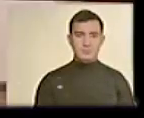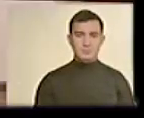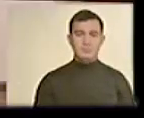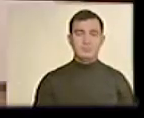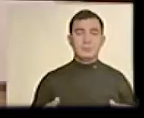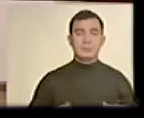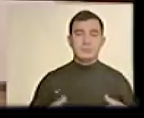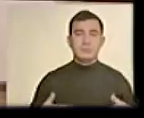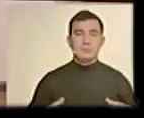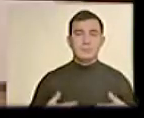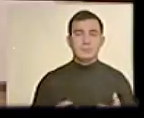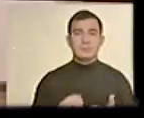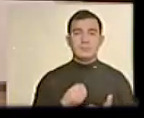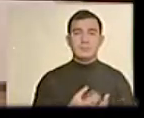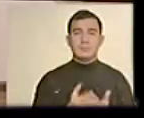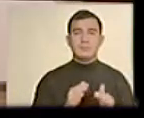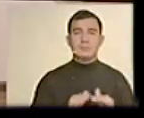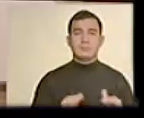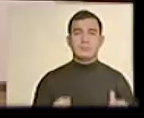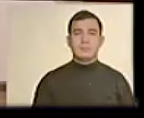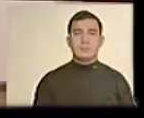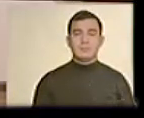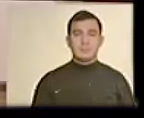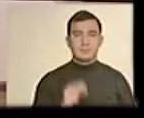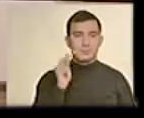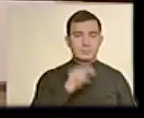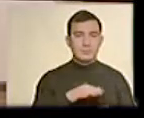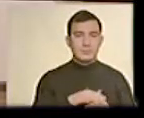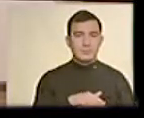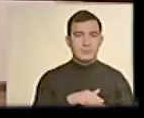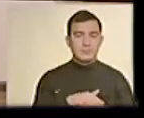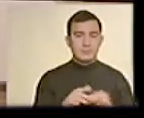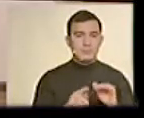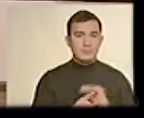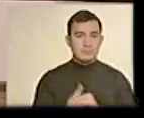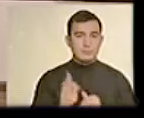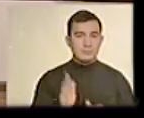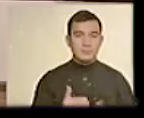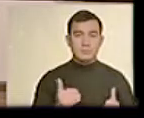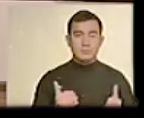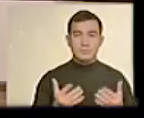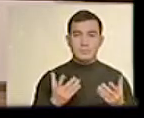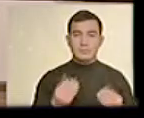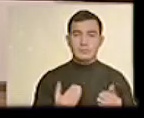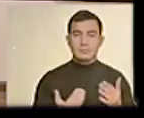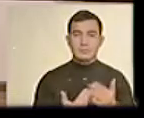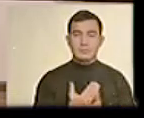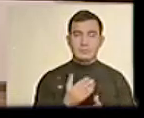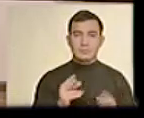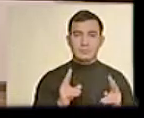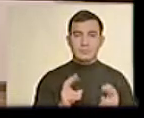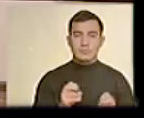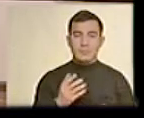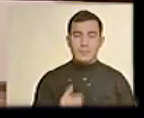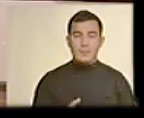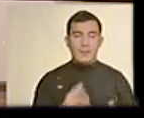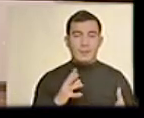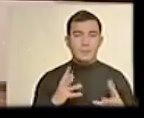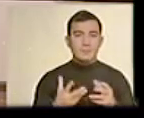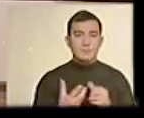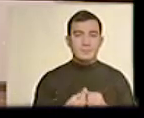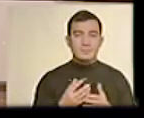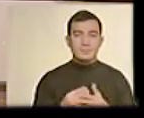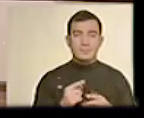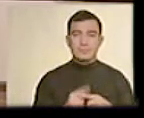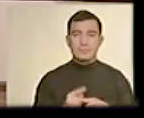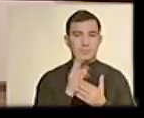Assalomu alaykum, aziz o'quvchilar. Algebra darsini boshlaymiz. Bugun yangi mavzu yig'indining kvadrati,